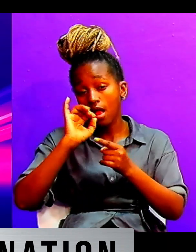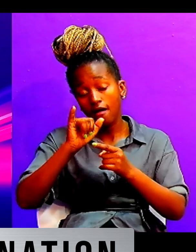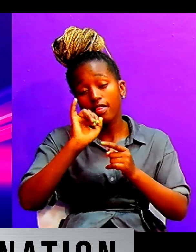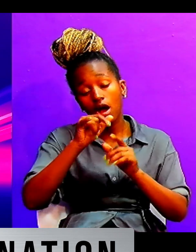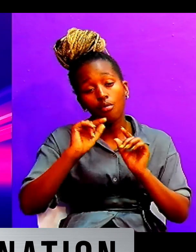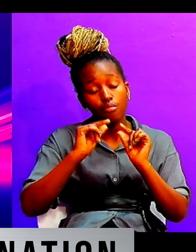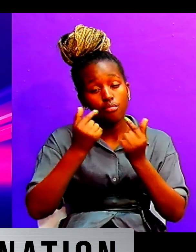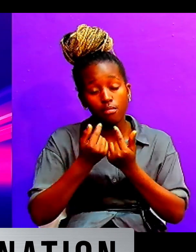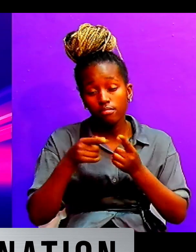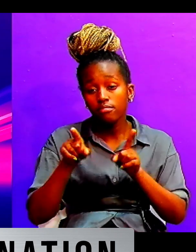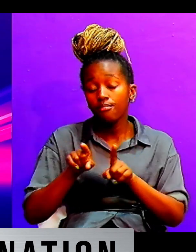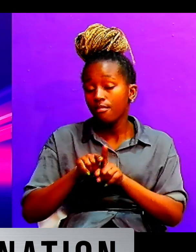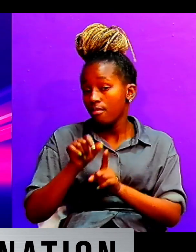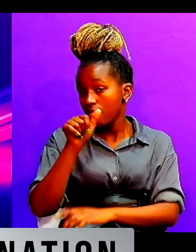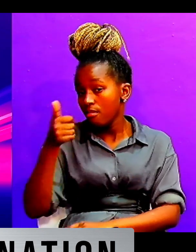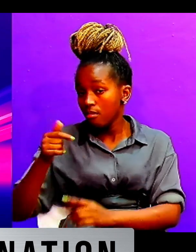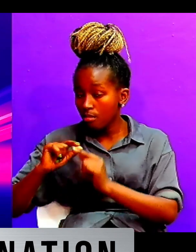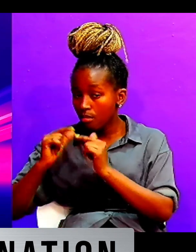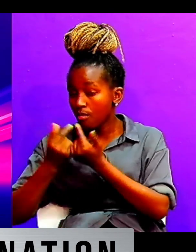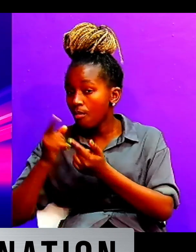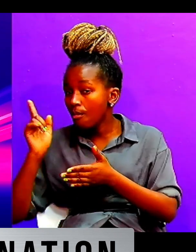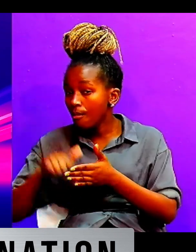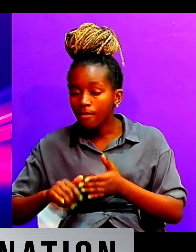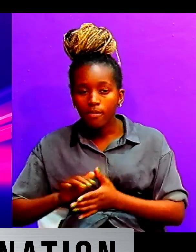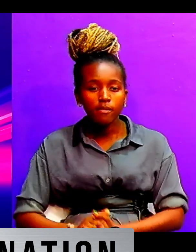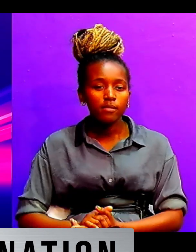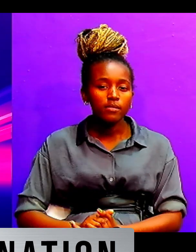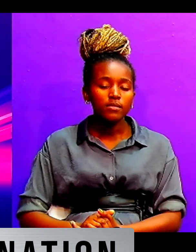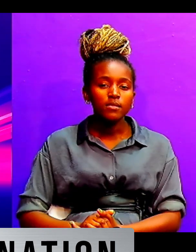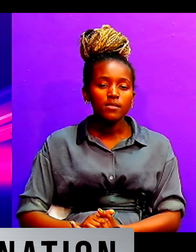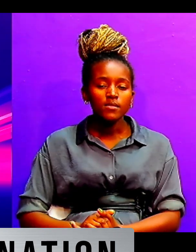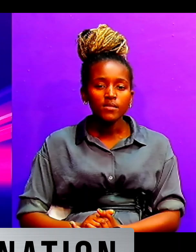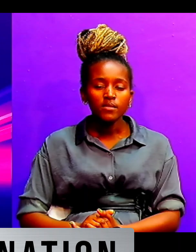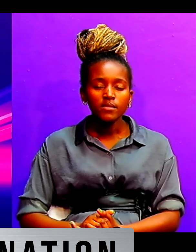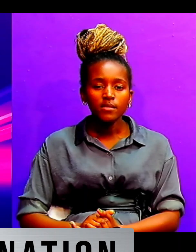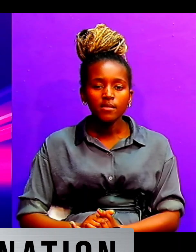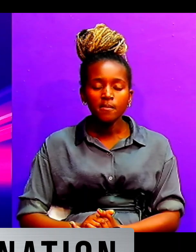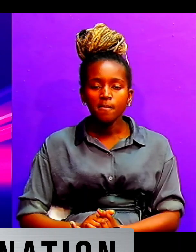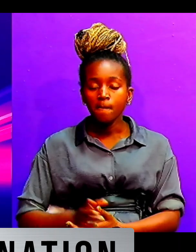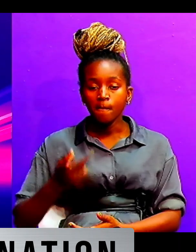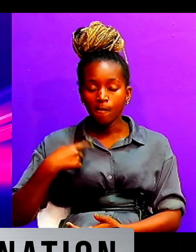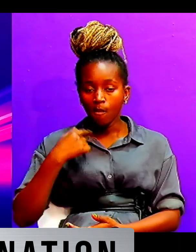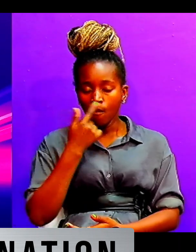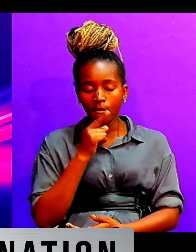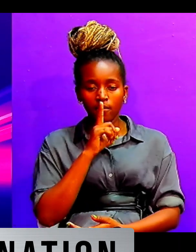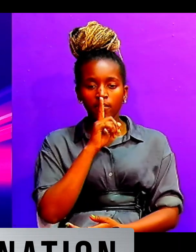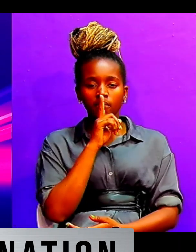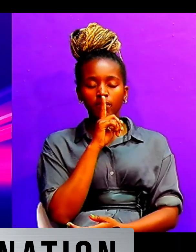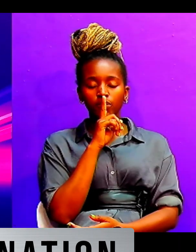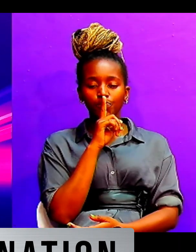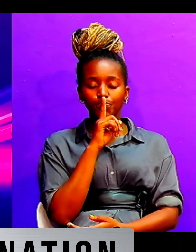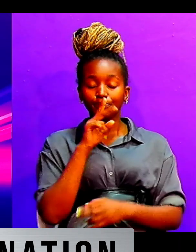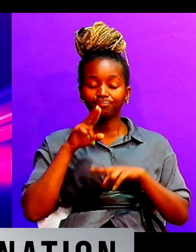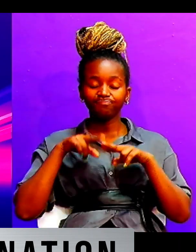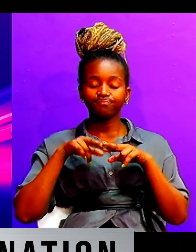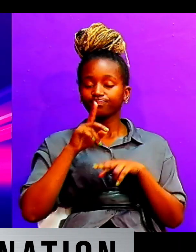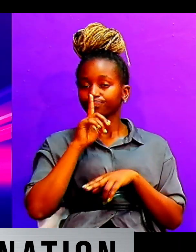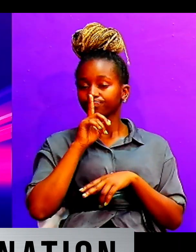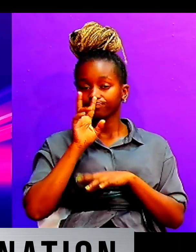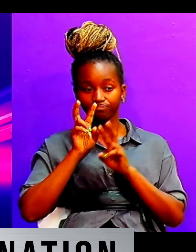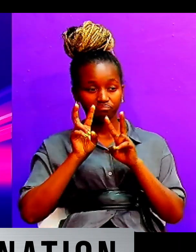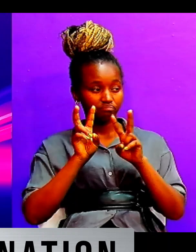But there are also those that have taken the conservative bit of it. They want to observe from the background.